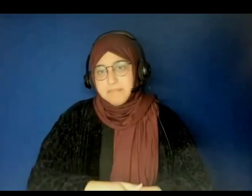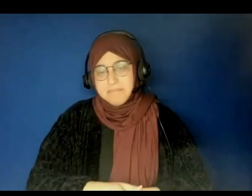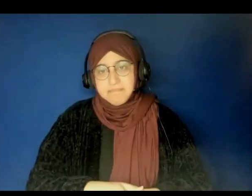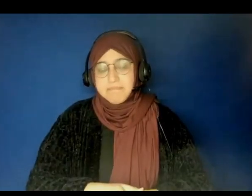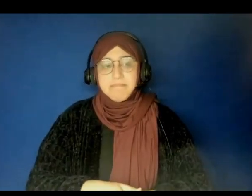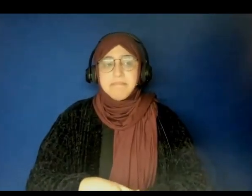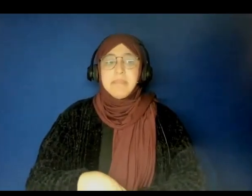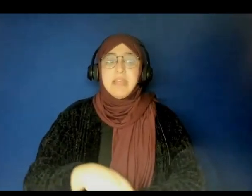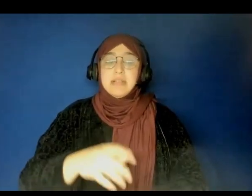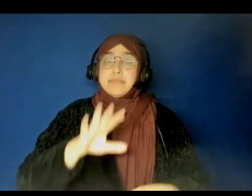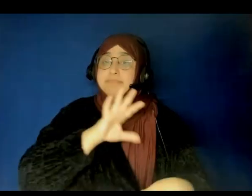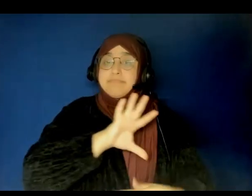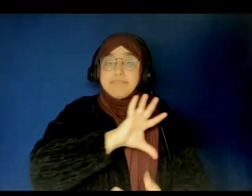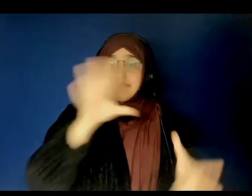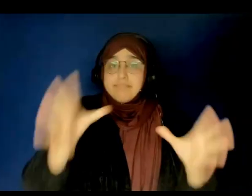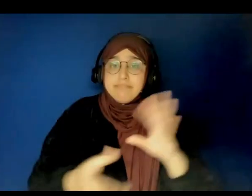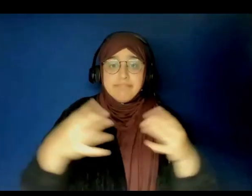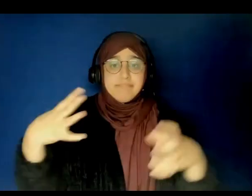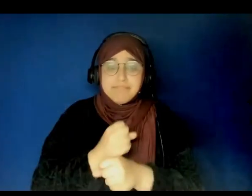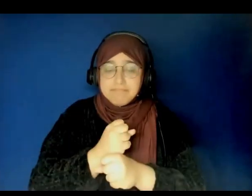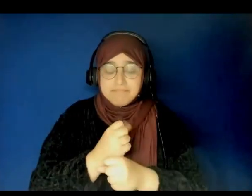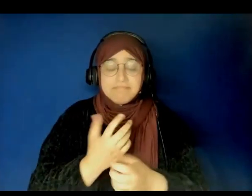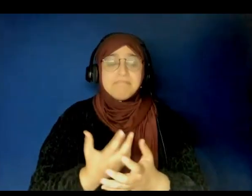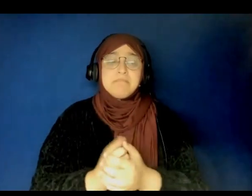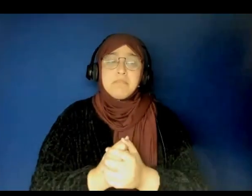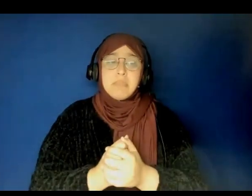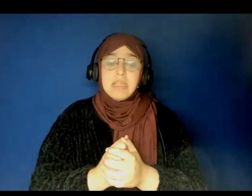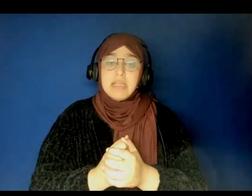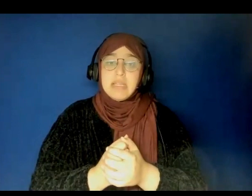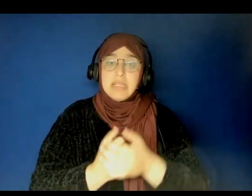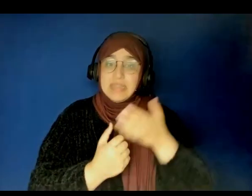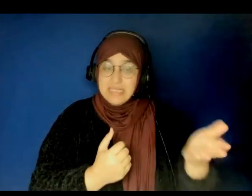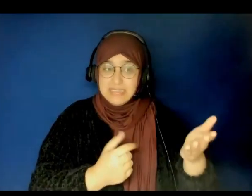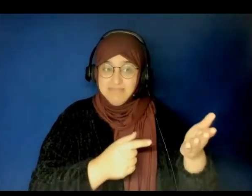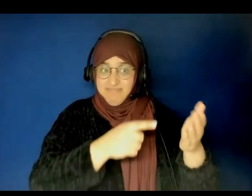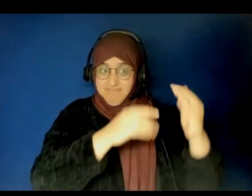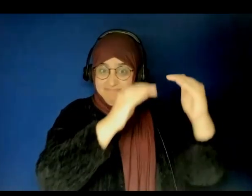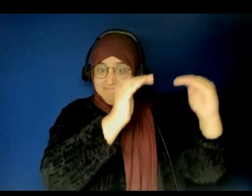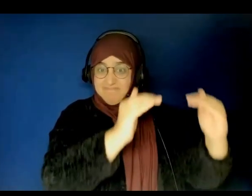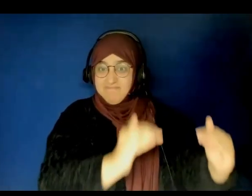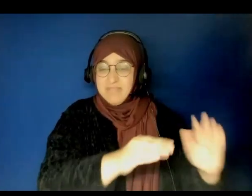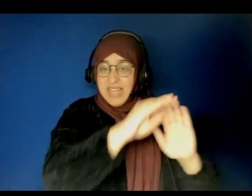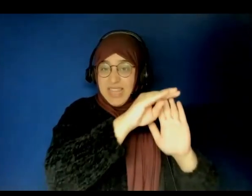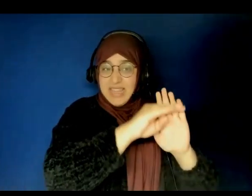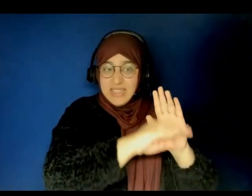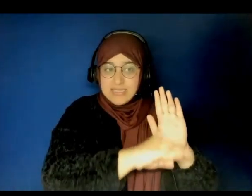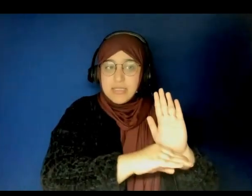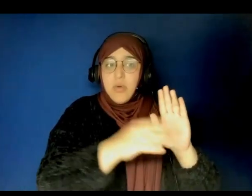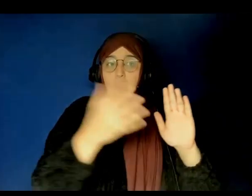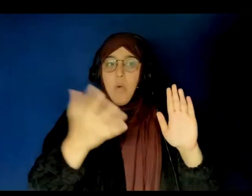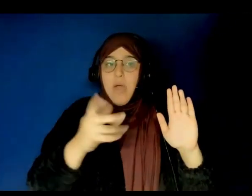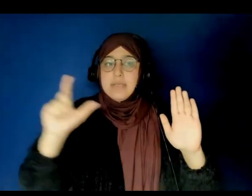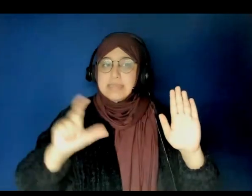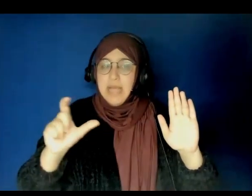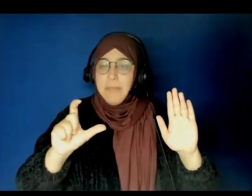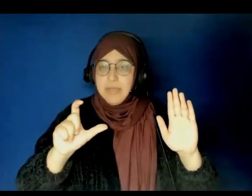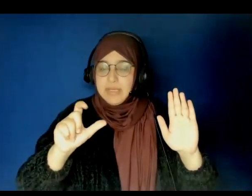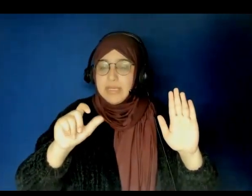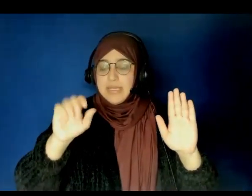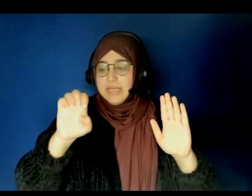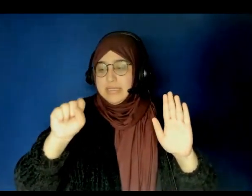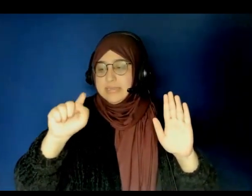in summary, this is a list of what an Islamic estate plan should include. You should have a